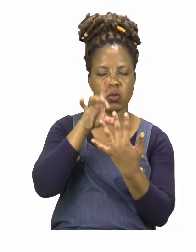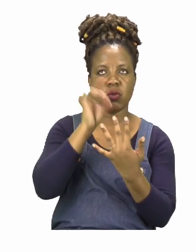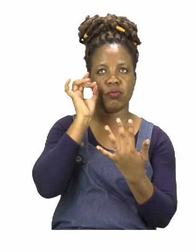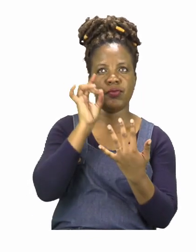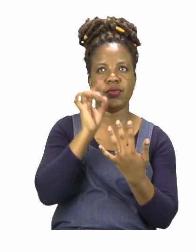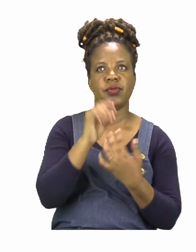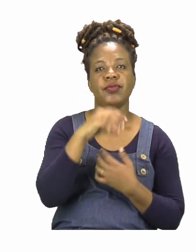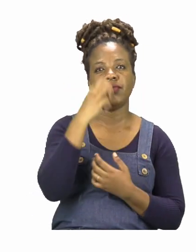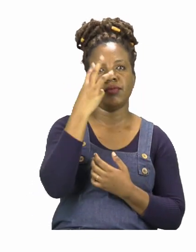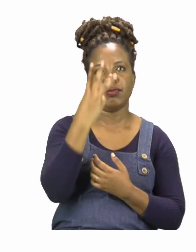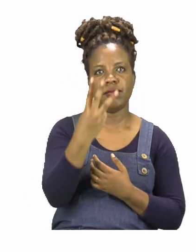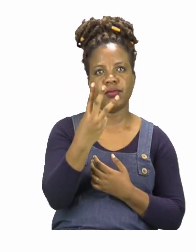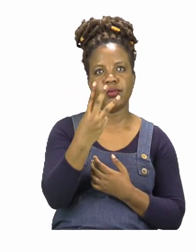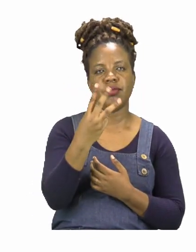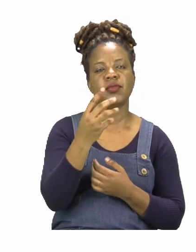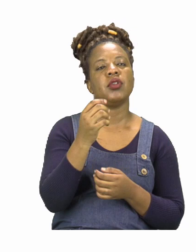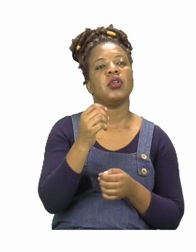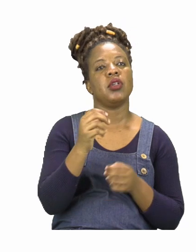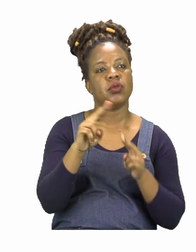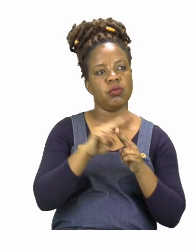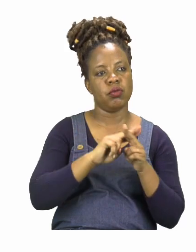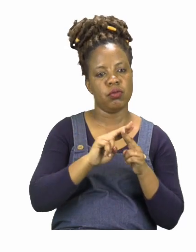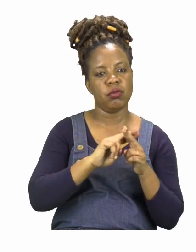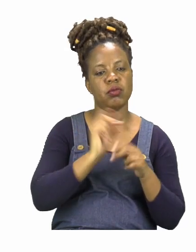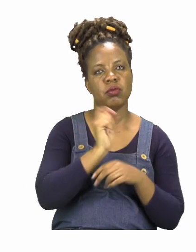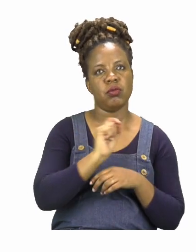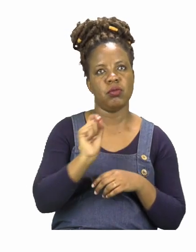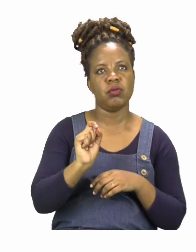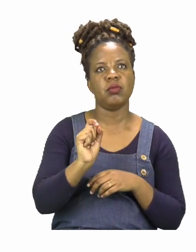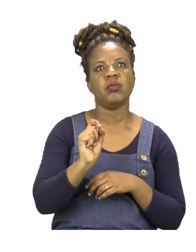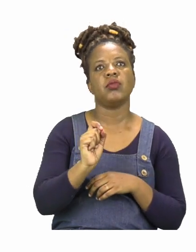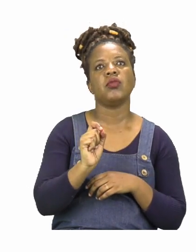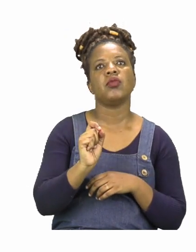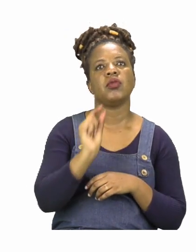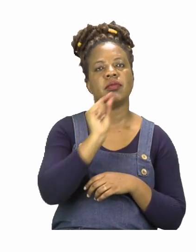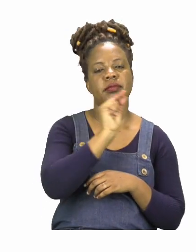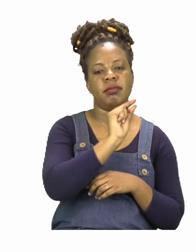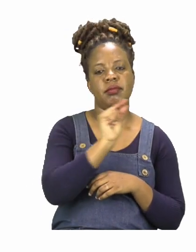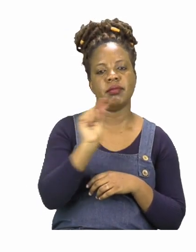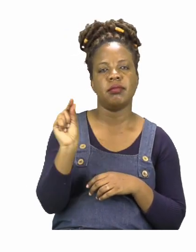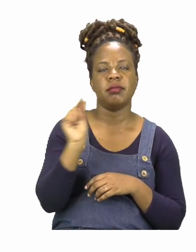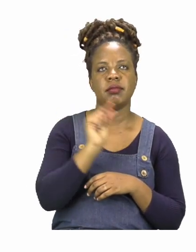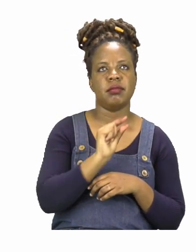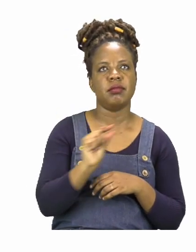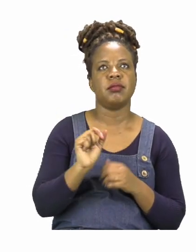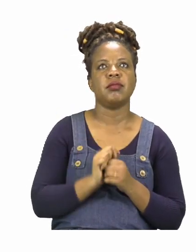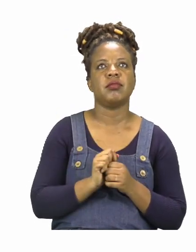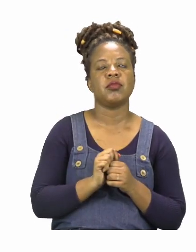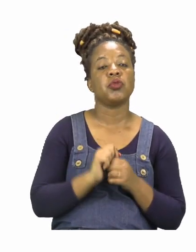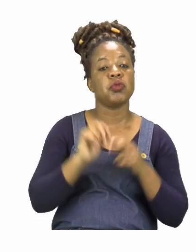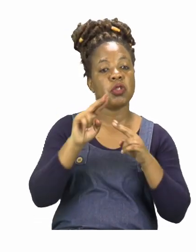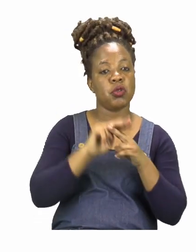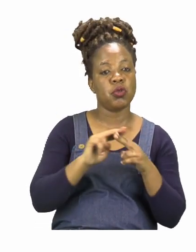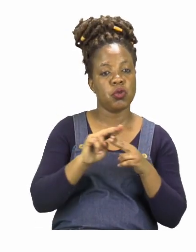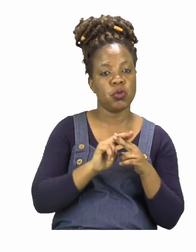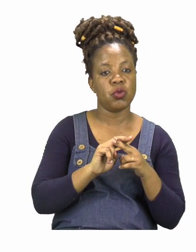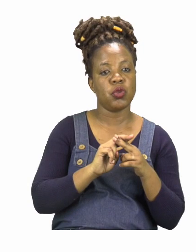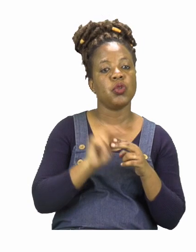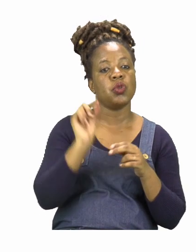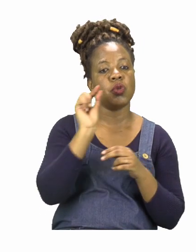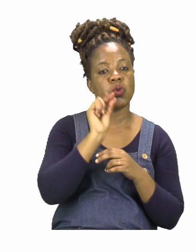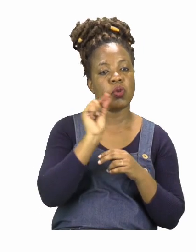make sentences of your own. Please use words that you already know the meaning of, like the